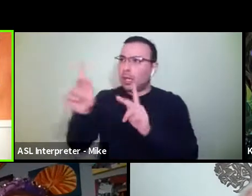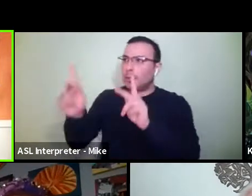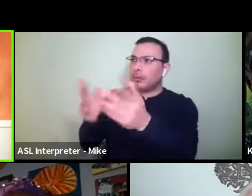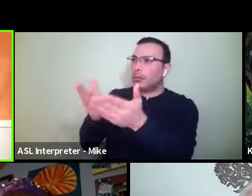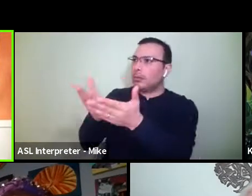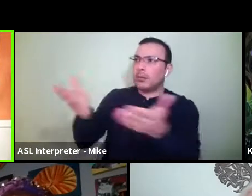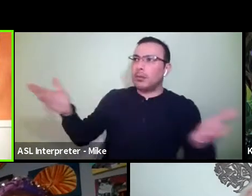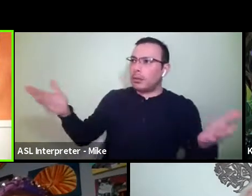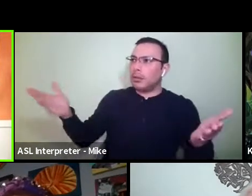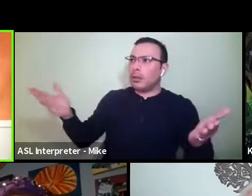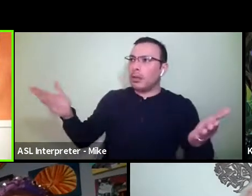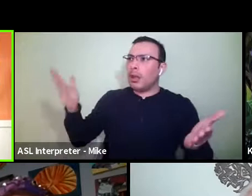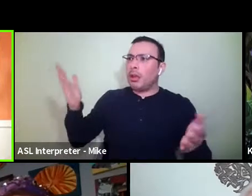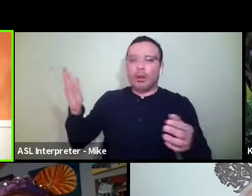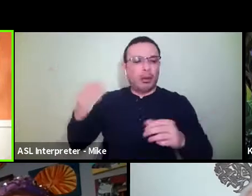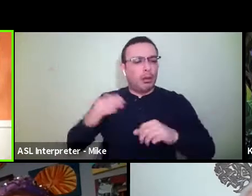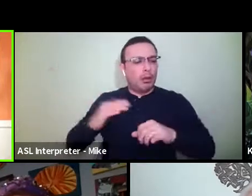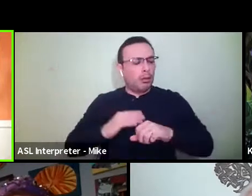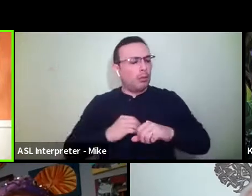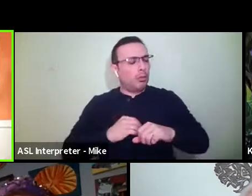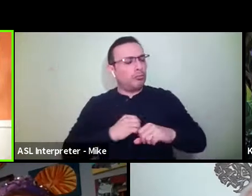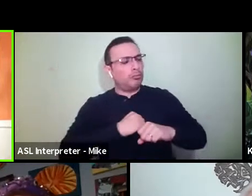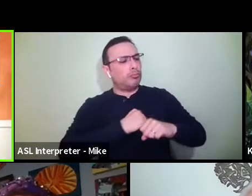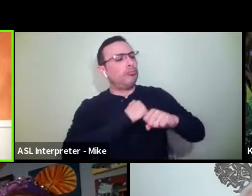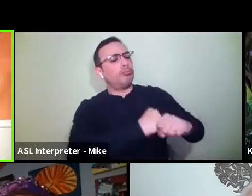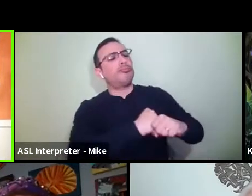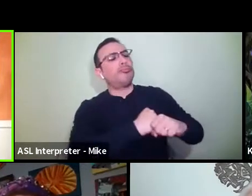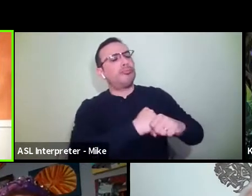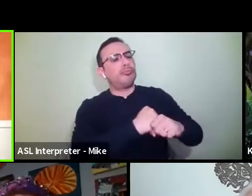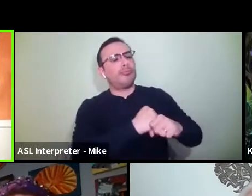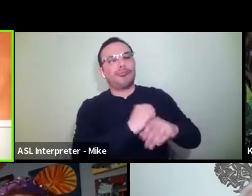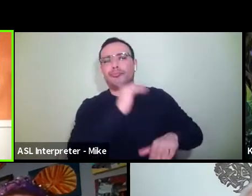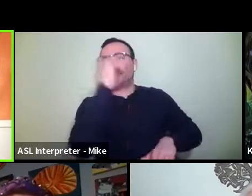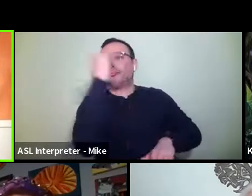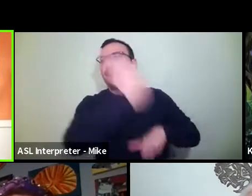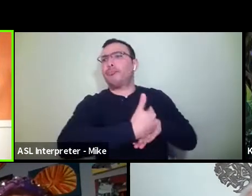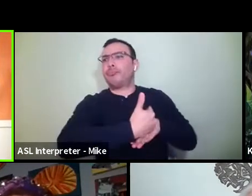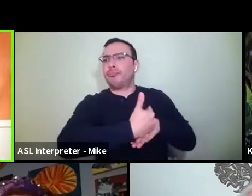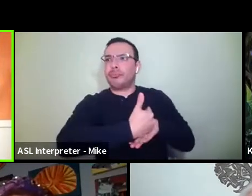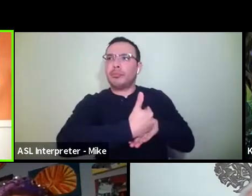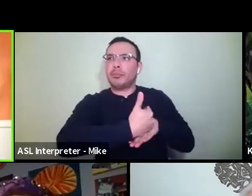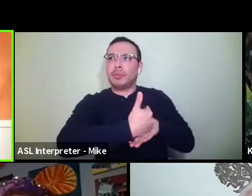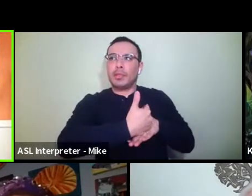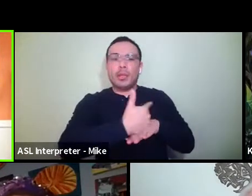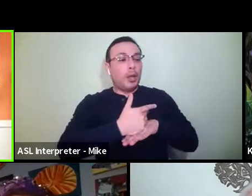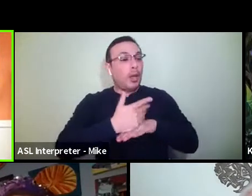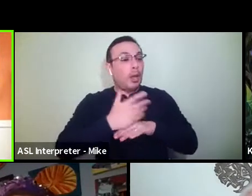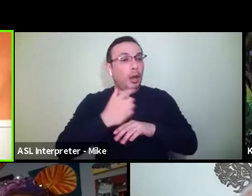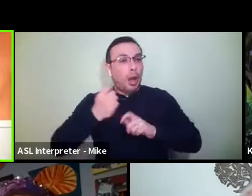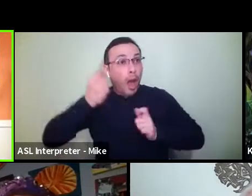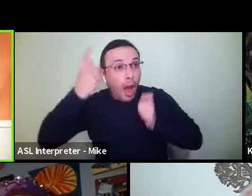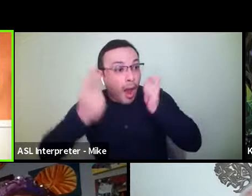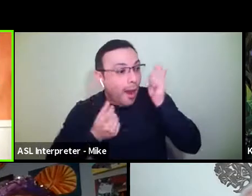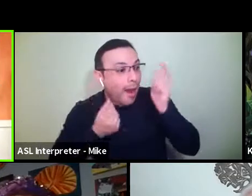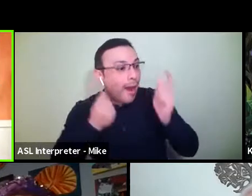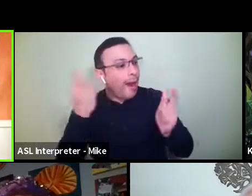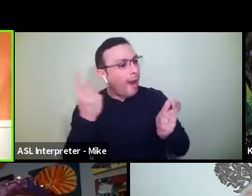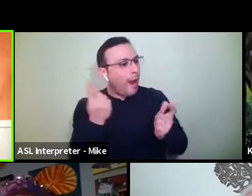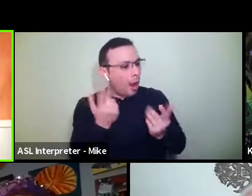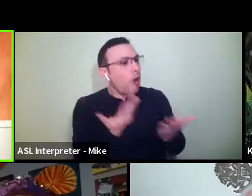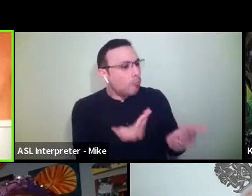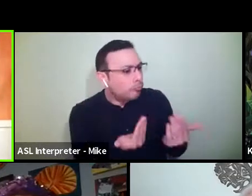or to think of them with the same consideration that they would with someone who was